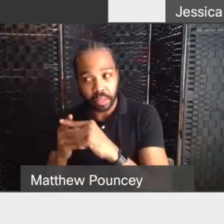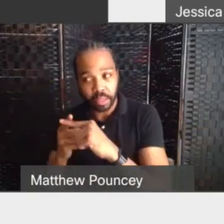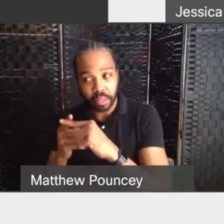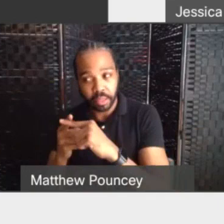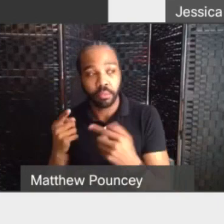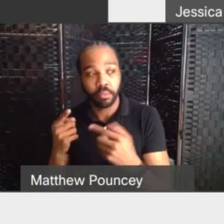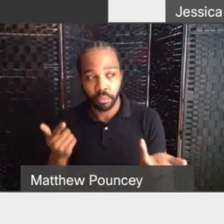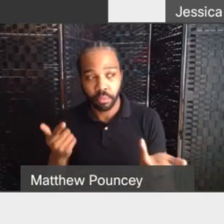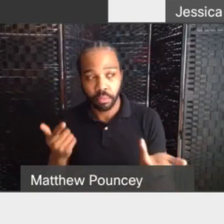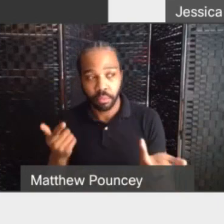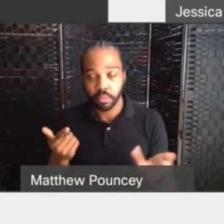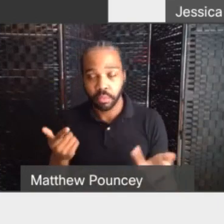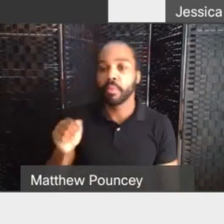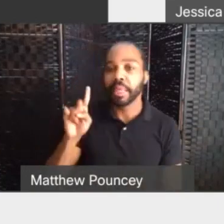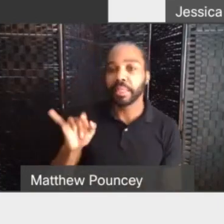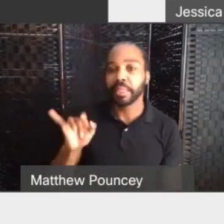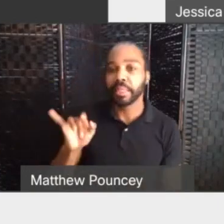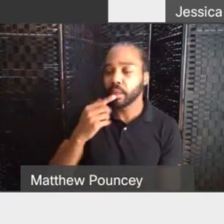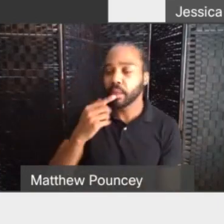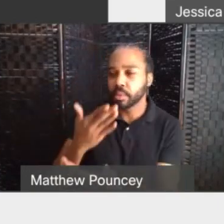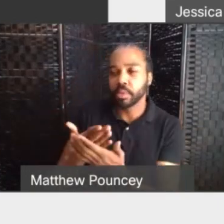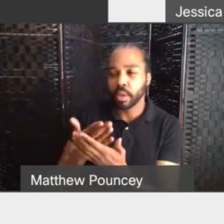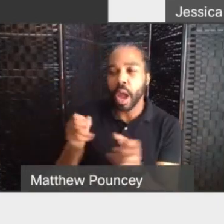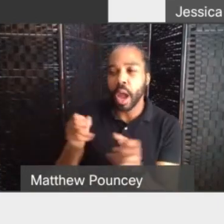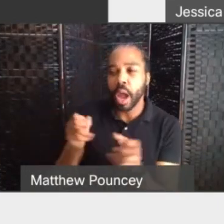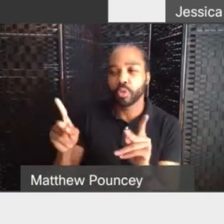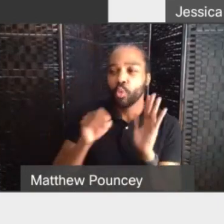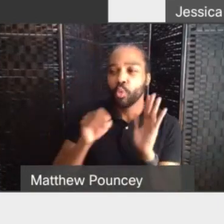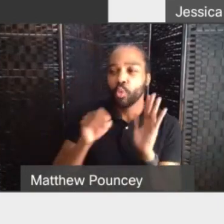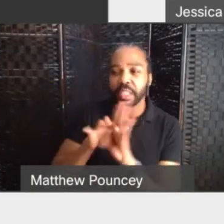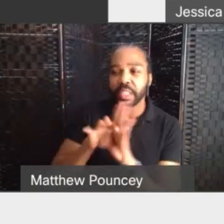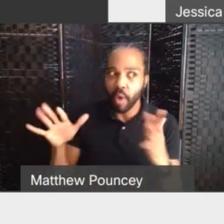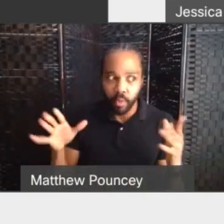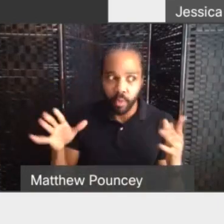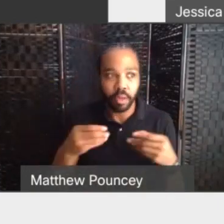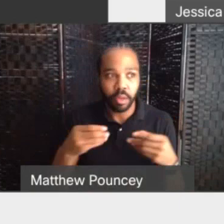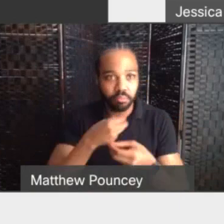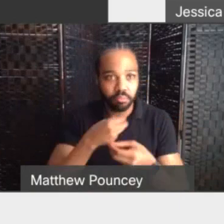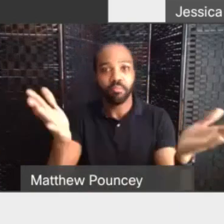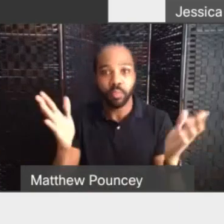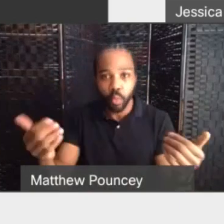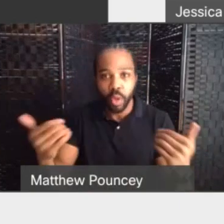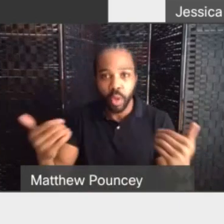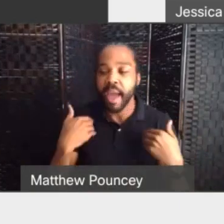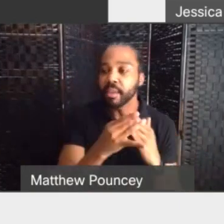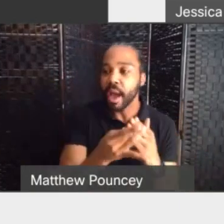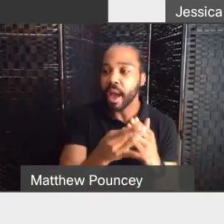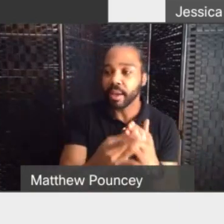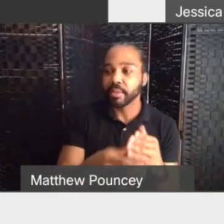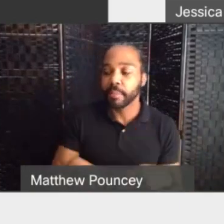That's a good opportunity for us to advertise, and it's gone out. There's guidance coming. There's